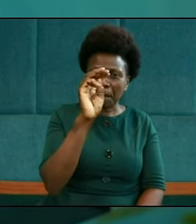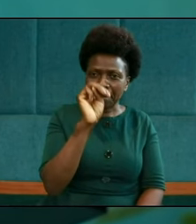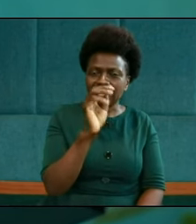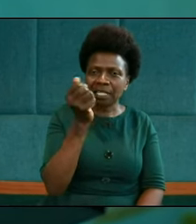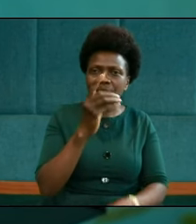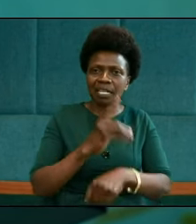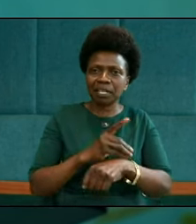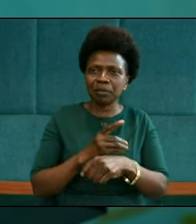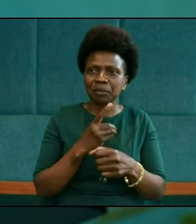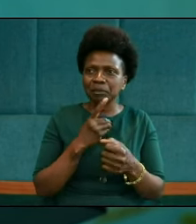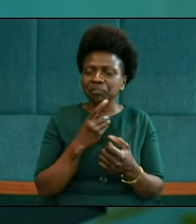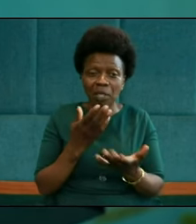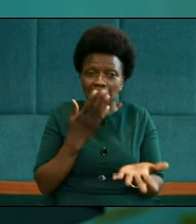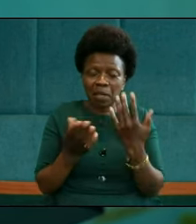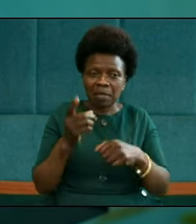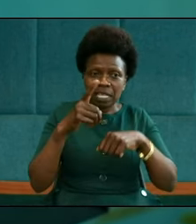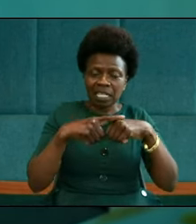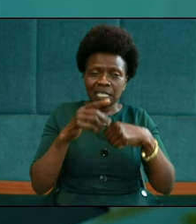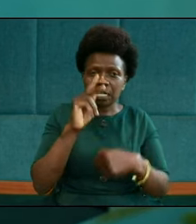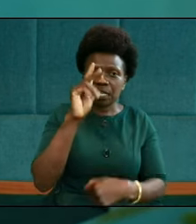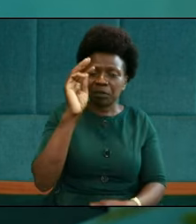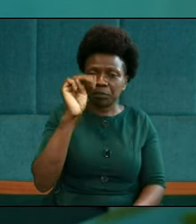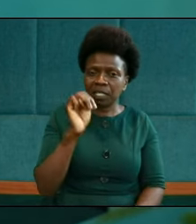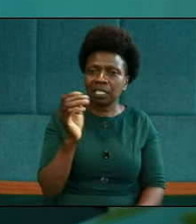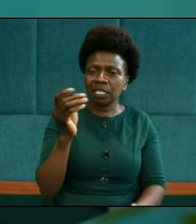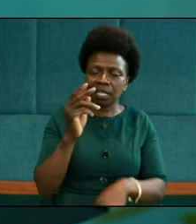We scarcely do 6 kilometers in a day.